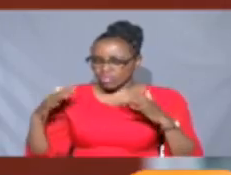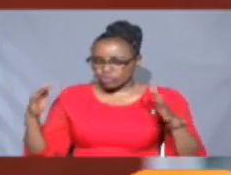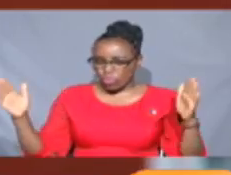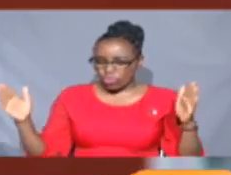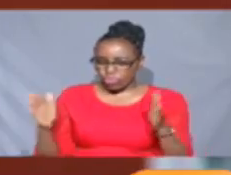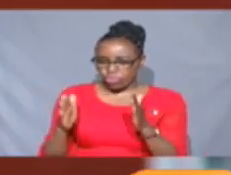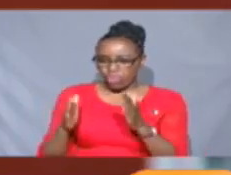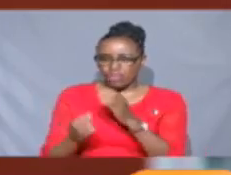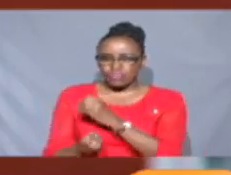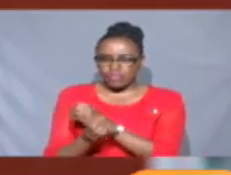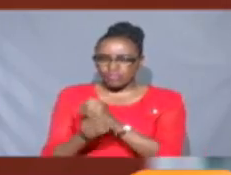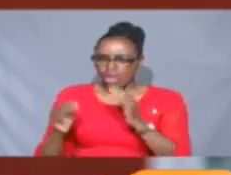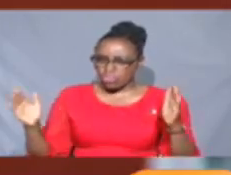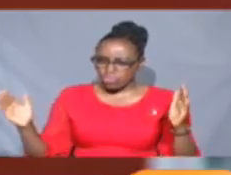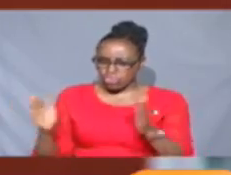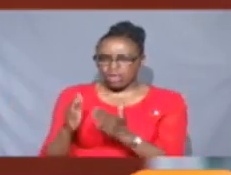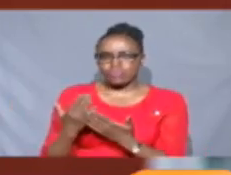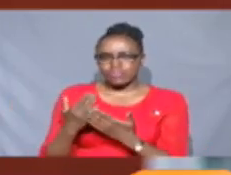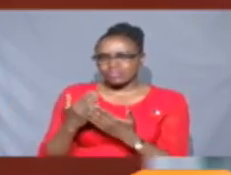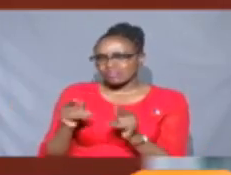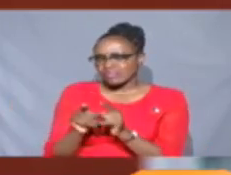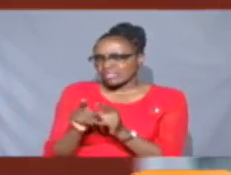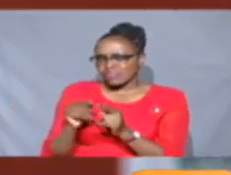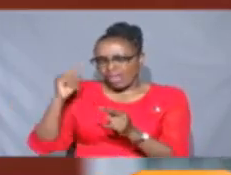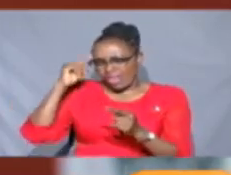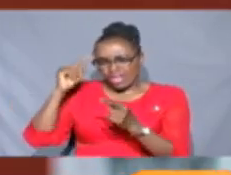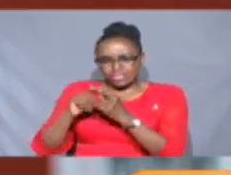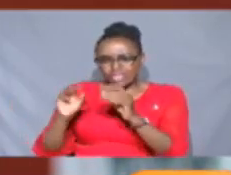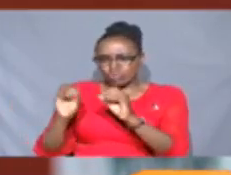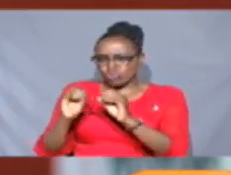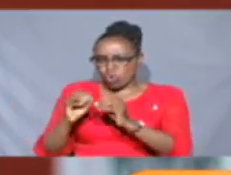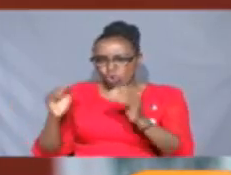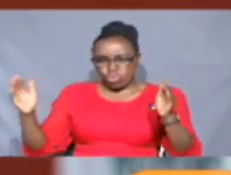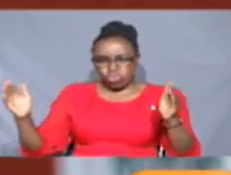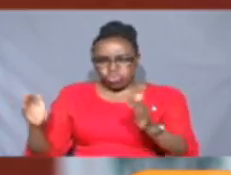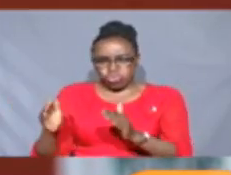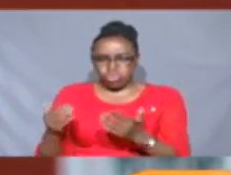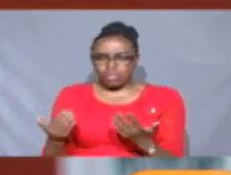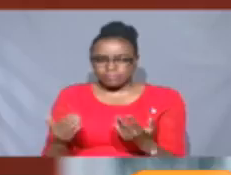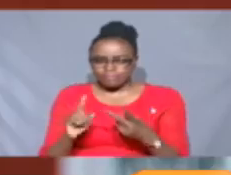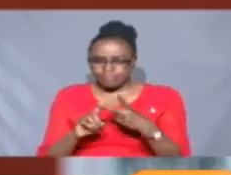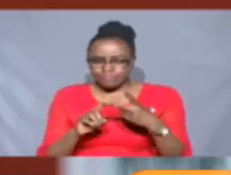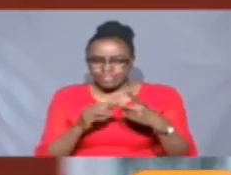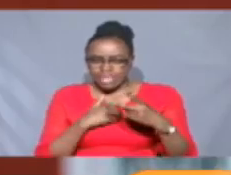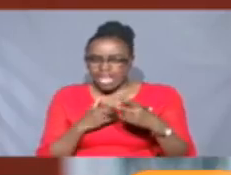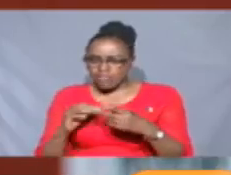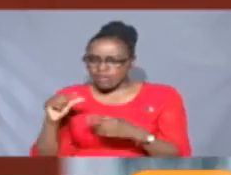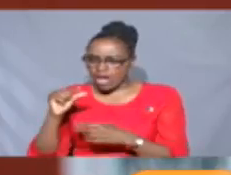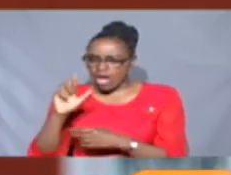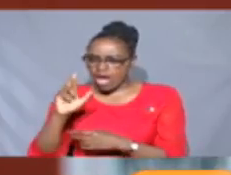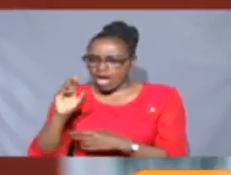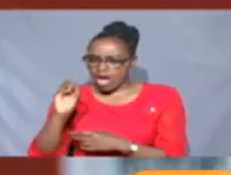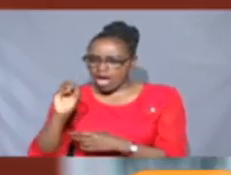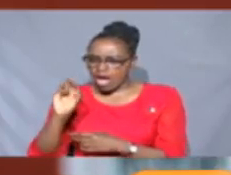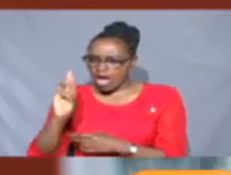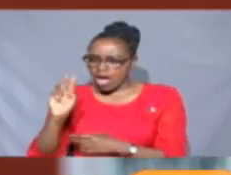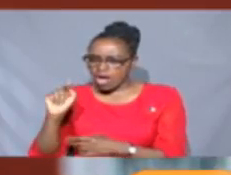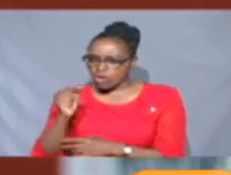is unexplained weight loss, unintentional weight loss, having a growth or a mass somewhere,